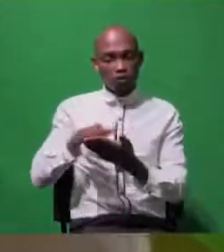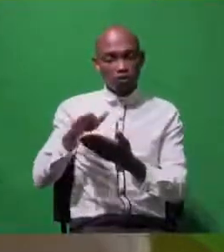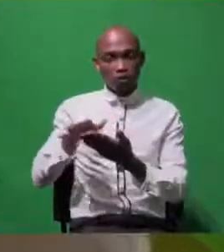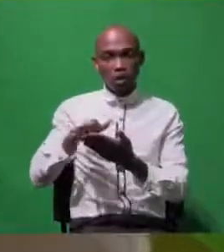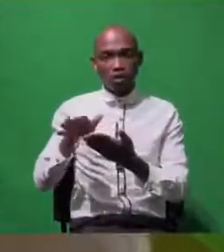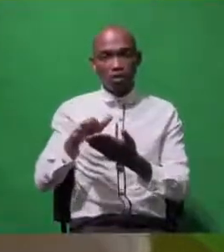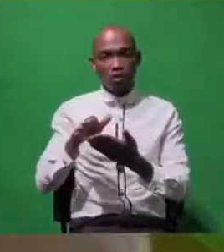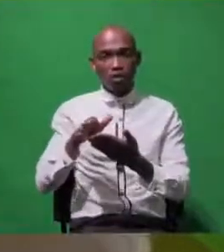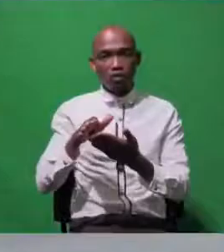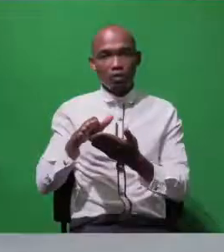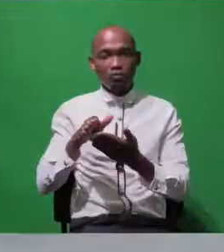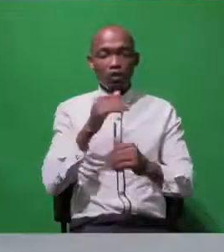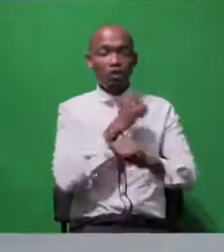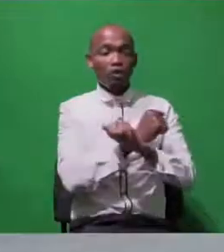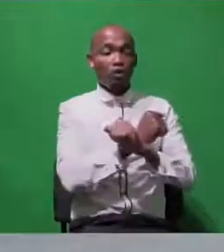colonial education?